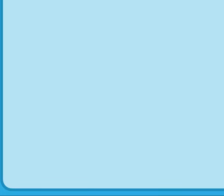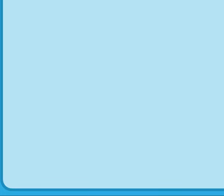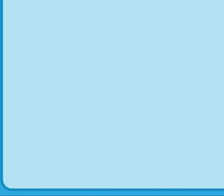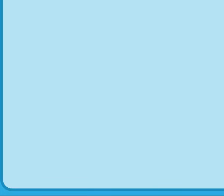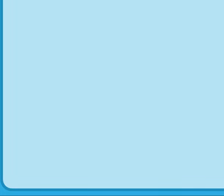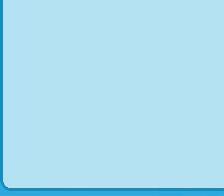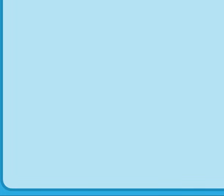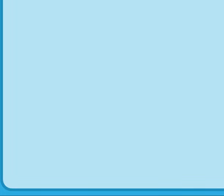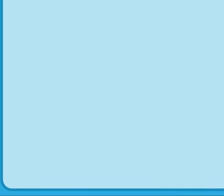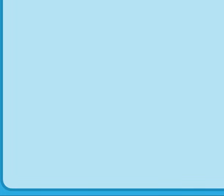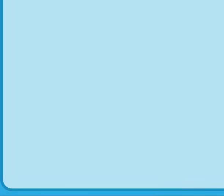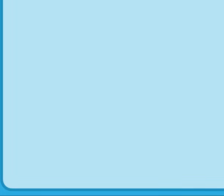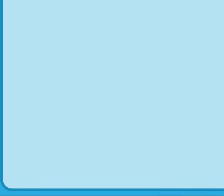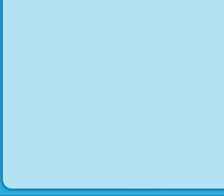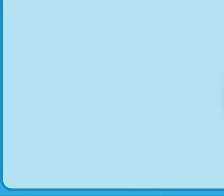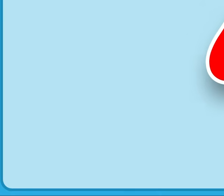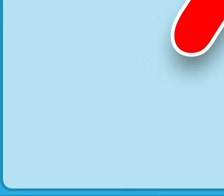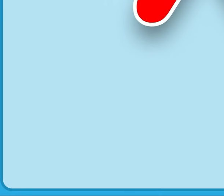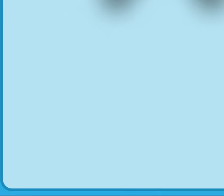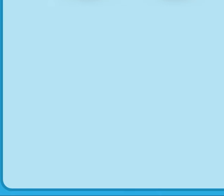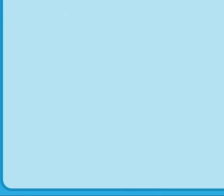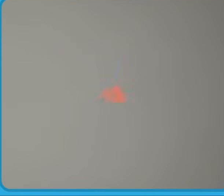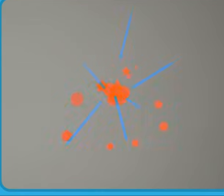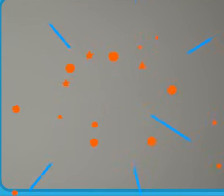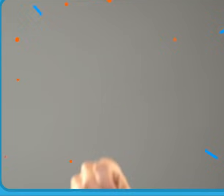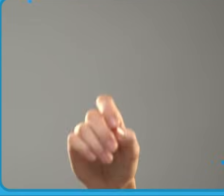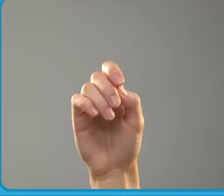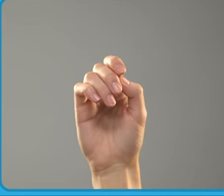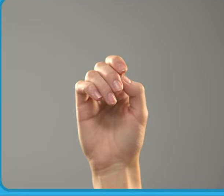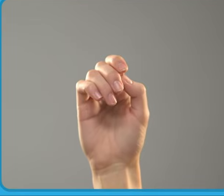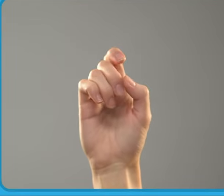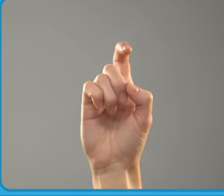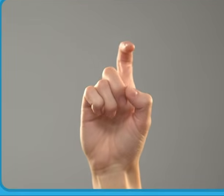The letter X.